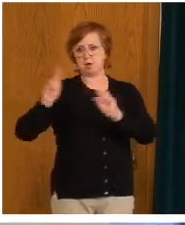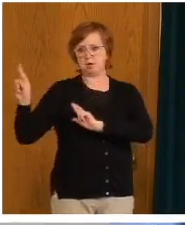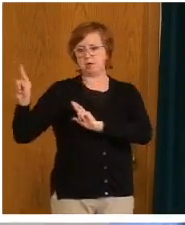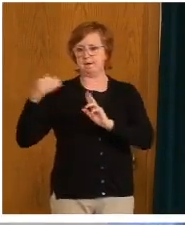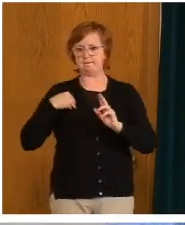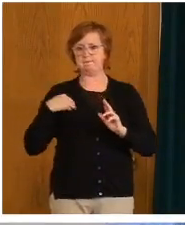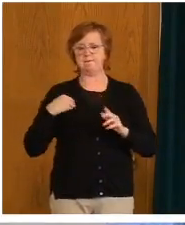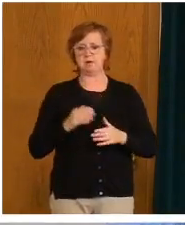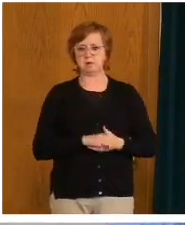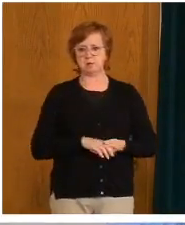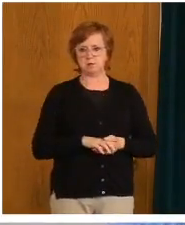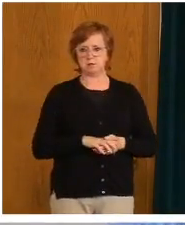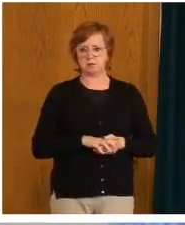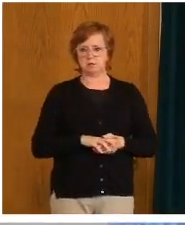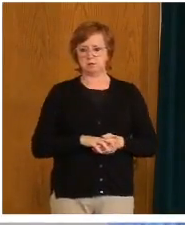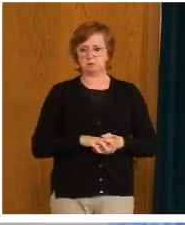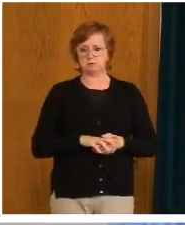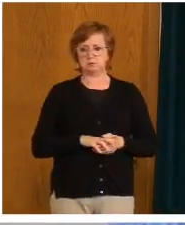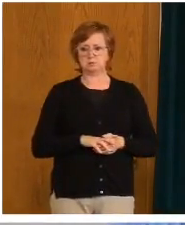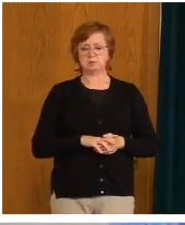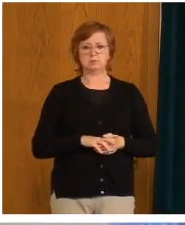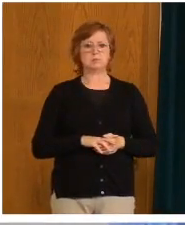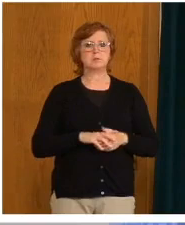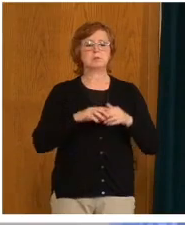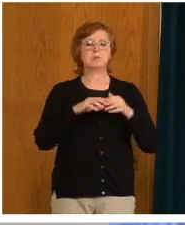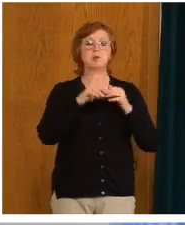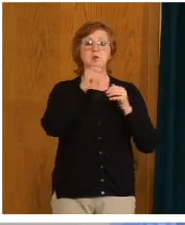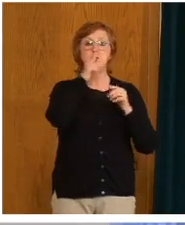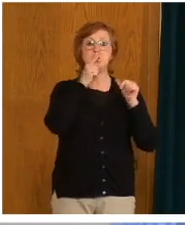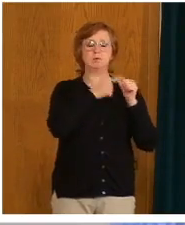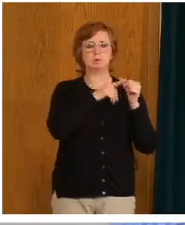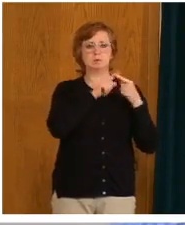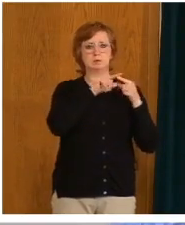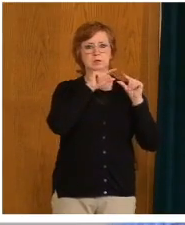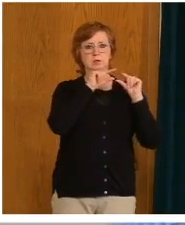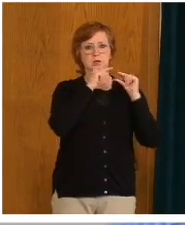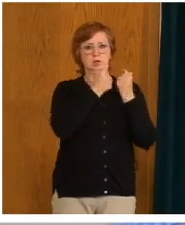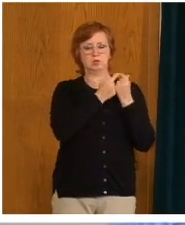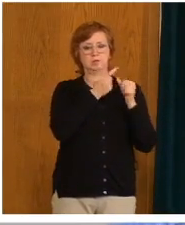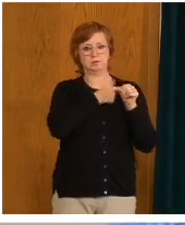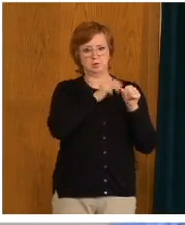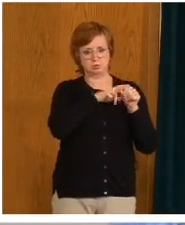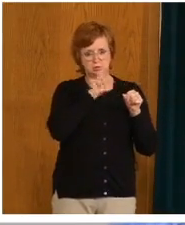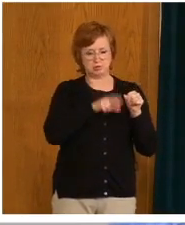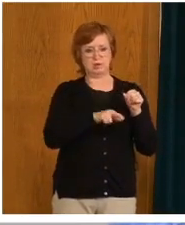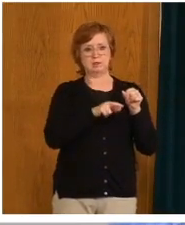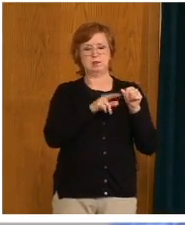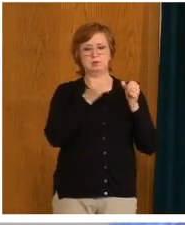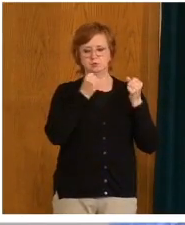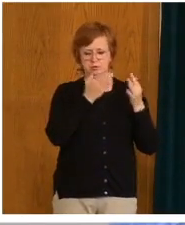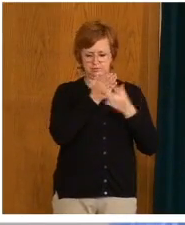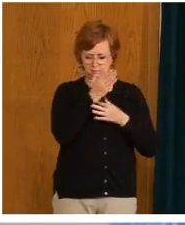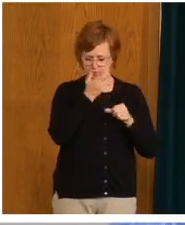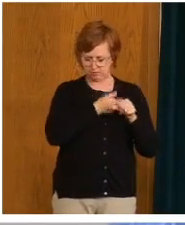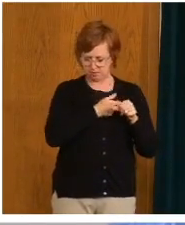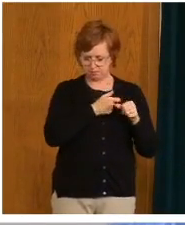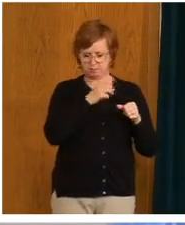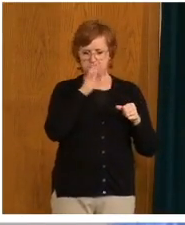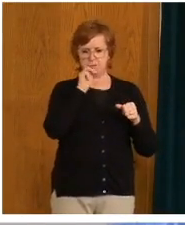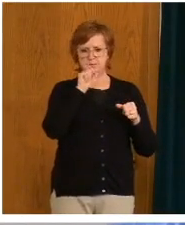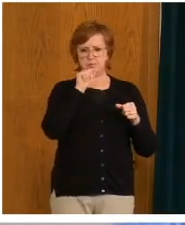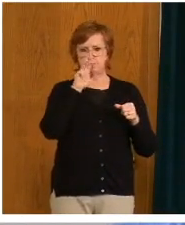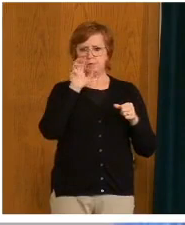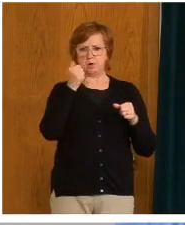already, Lisa, it would start with that group from Regina that went through the AstraZeneca drive-through that week of March 16th,